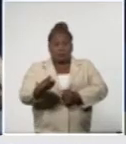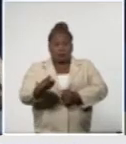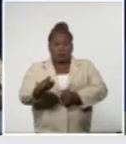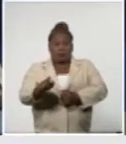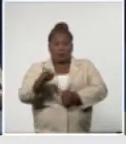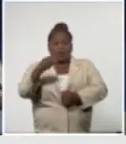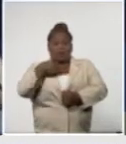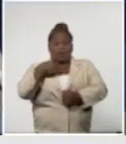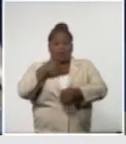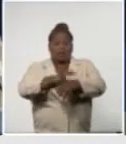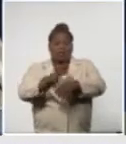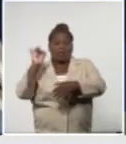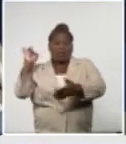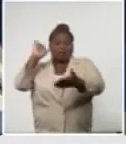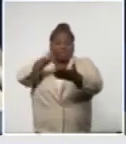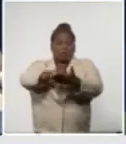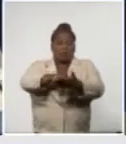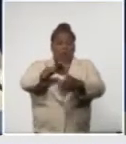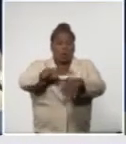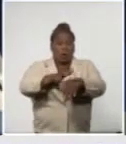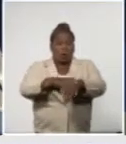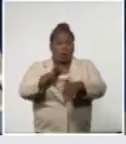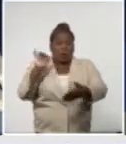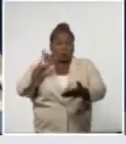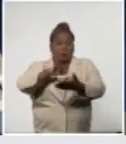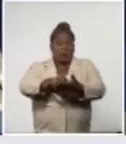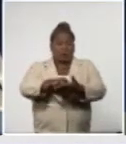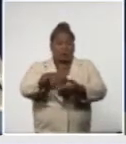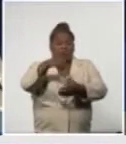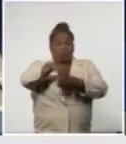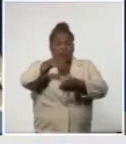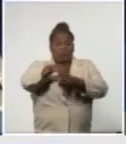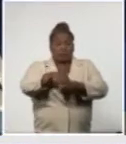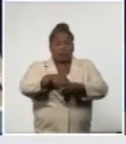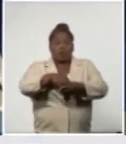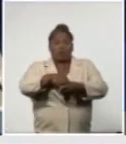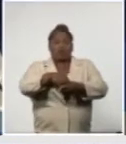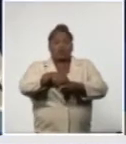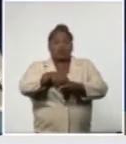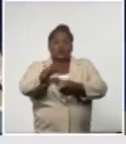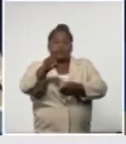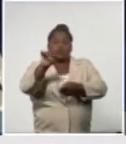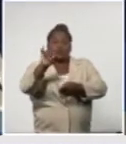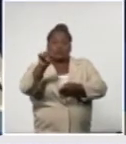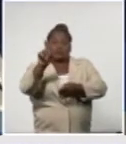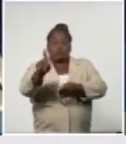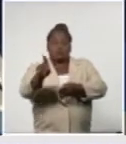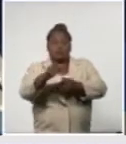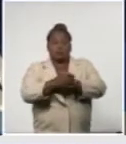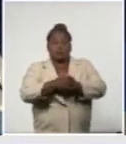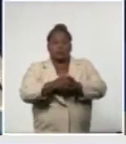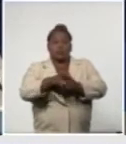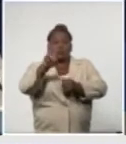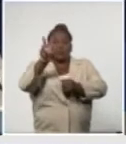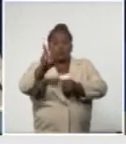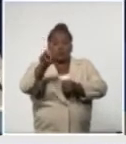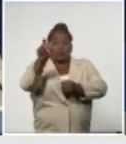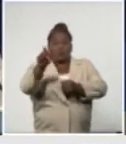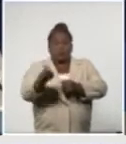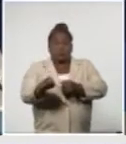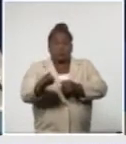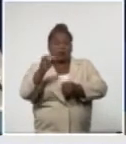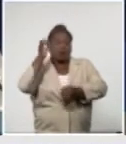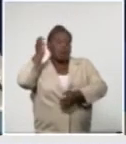1,152. Female patients have tested positive for the disease, which is 49.6%, and the male sex accumulates